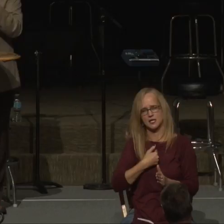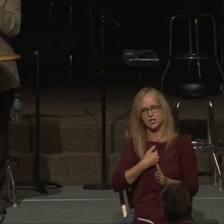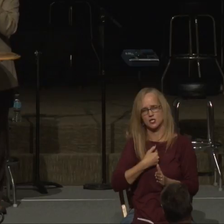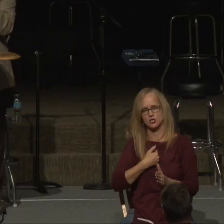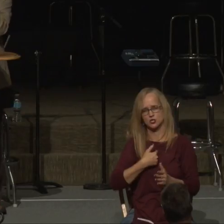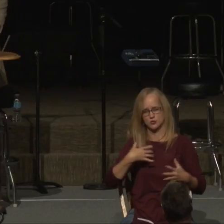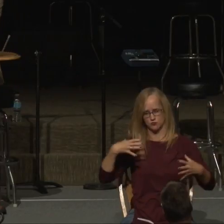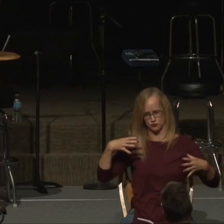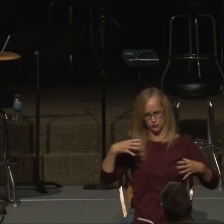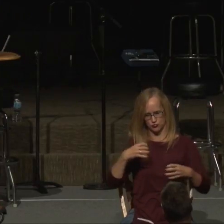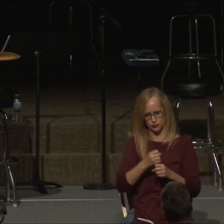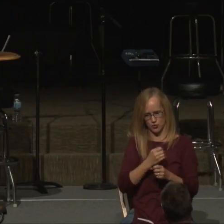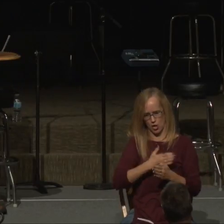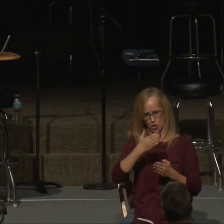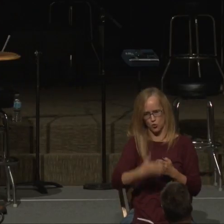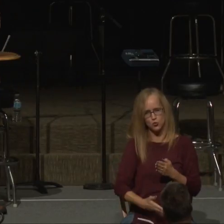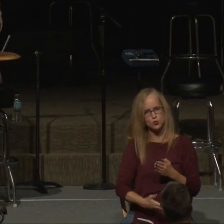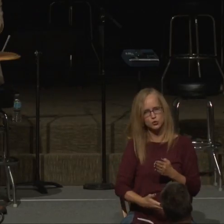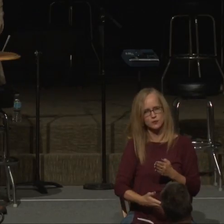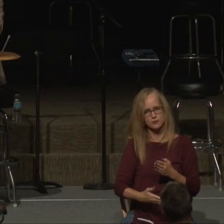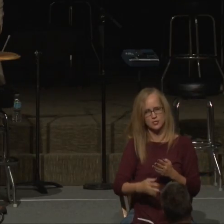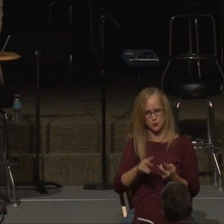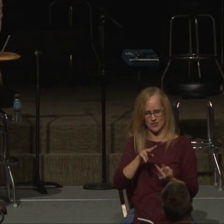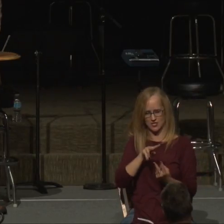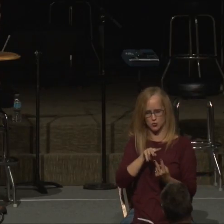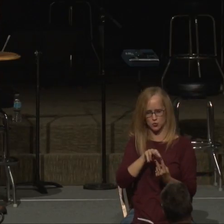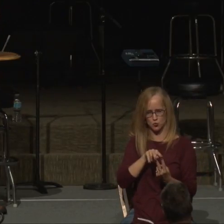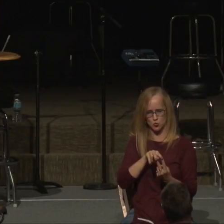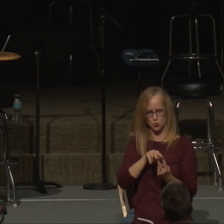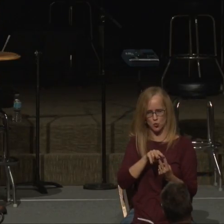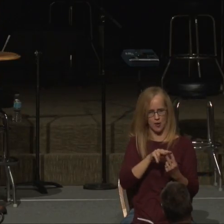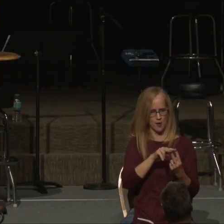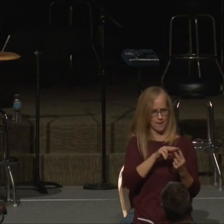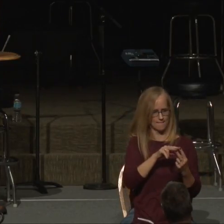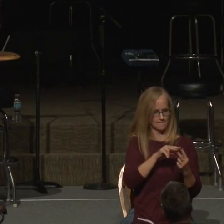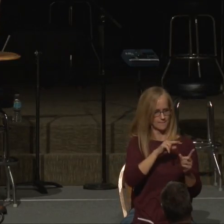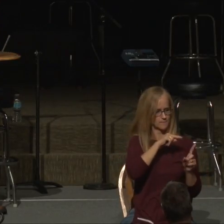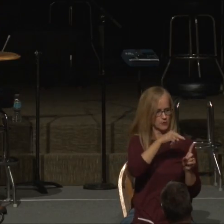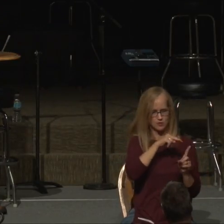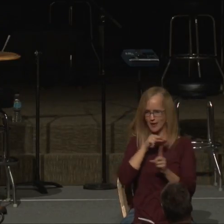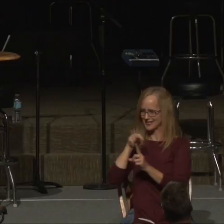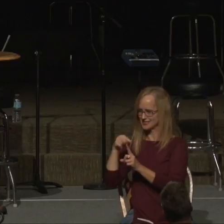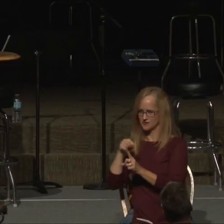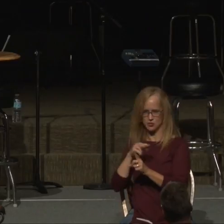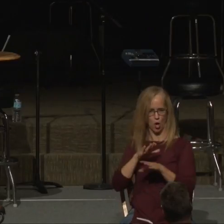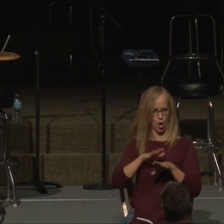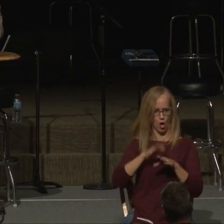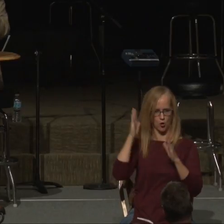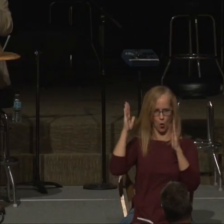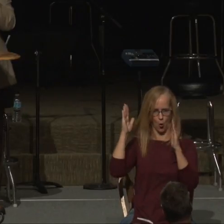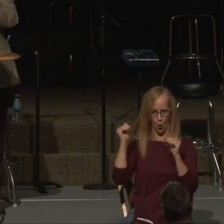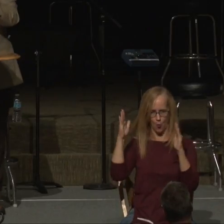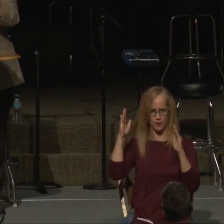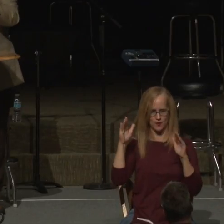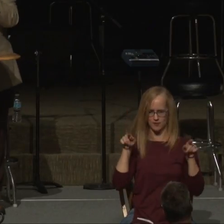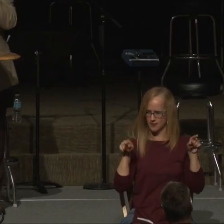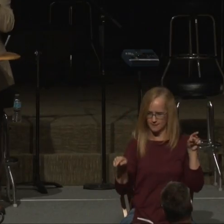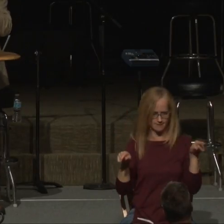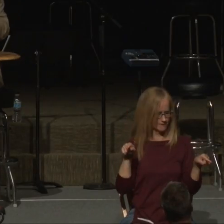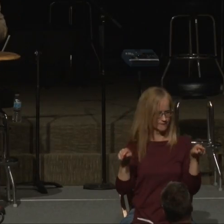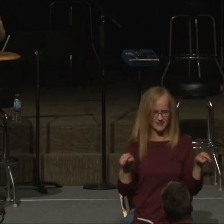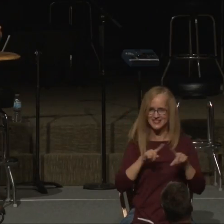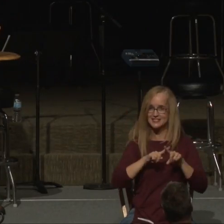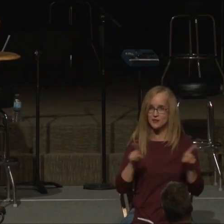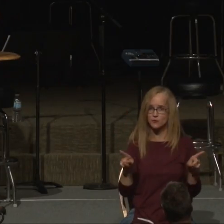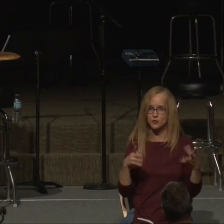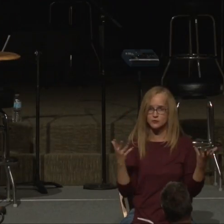a conclusion between these two perspectives of hope. The difference between these two perspectives is simply this: it is